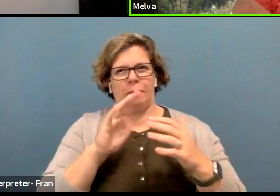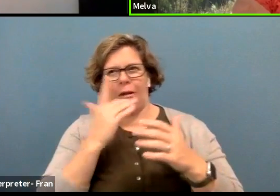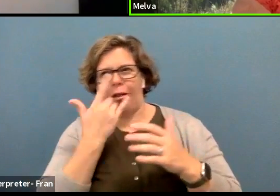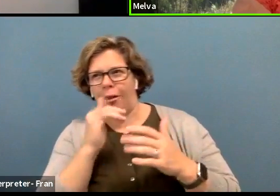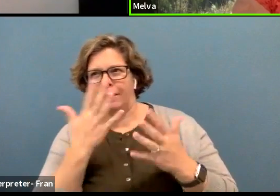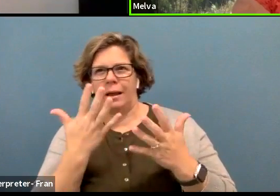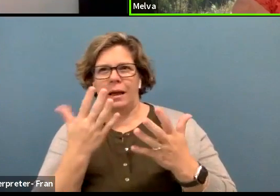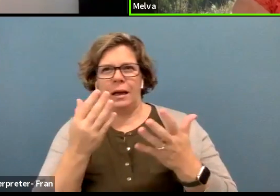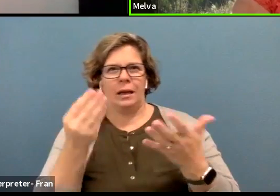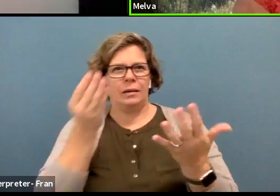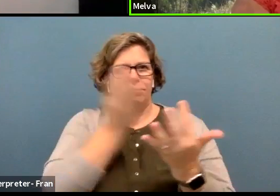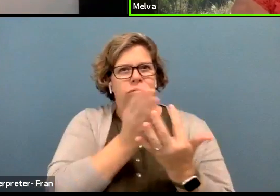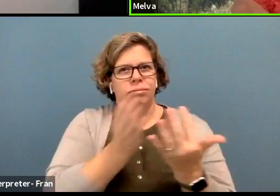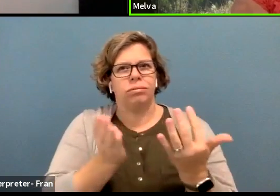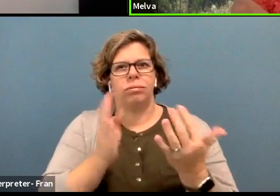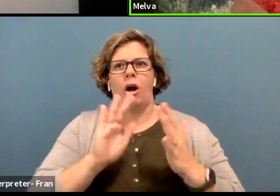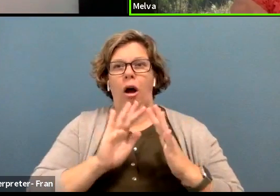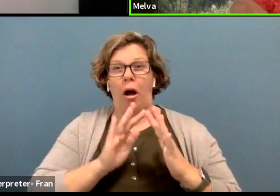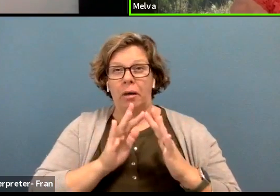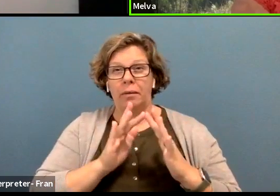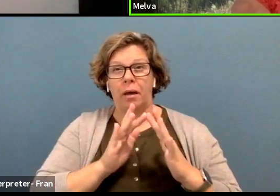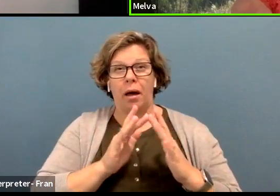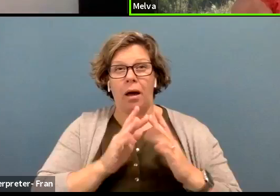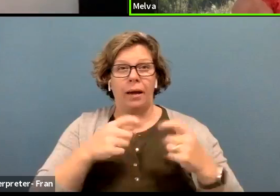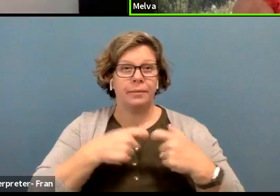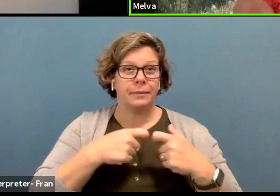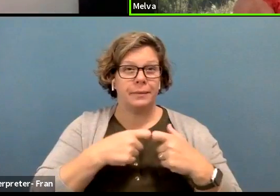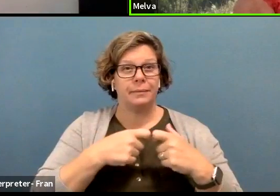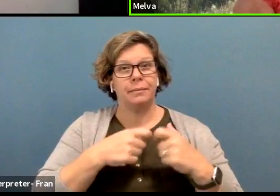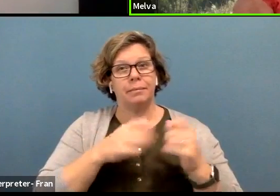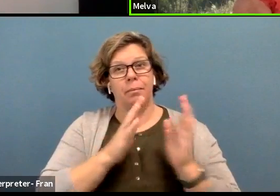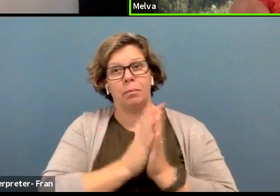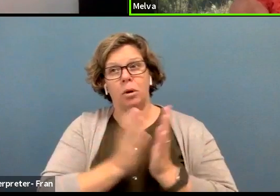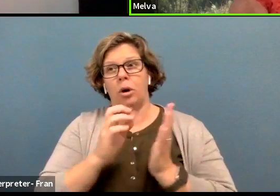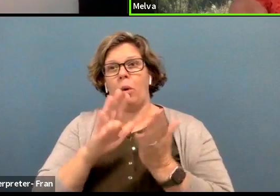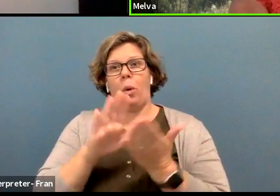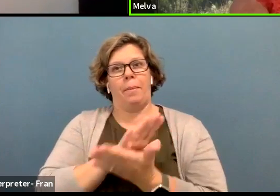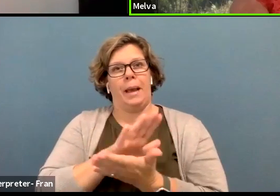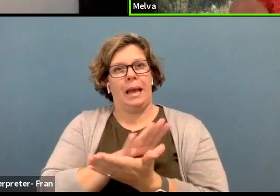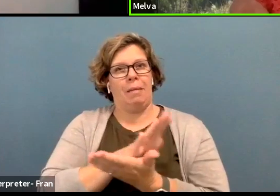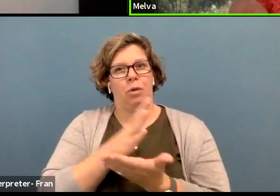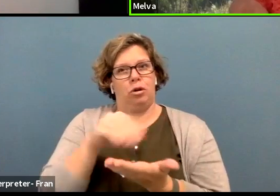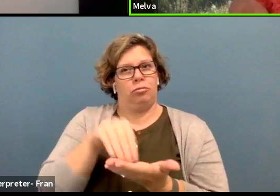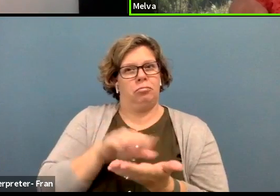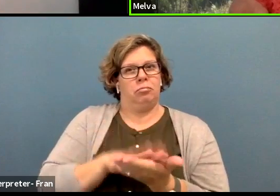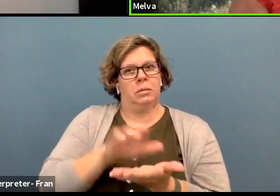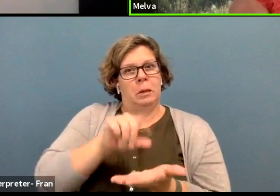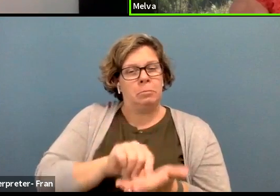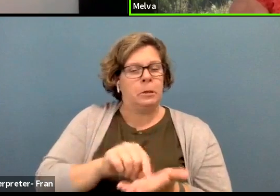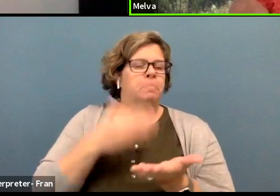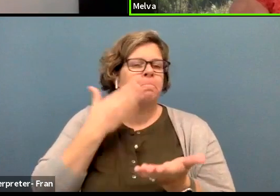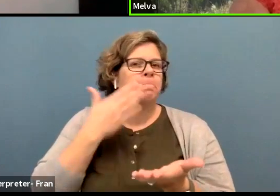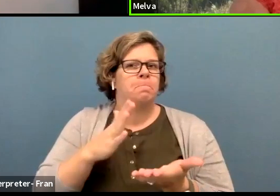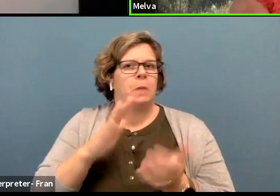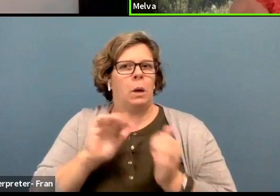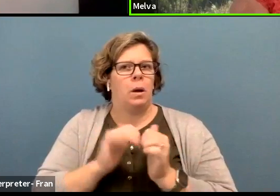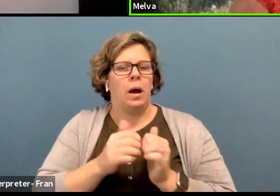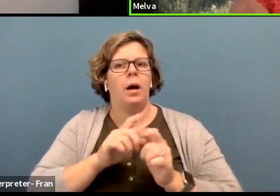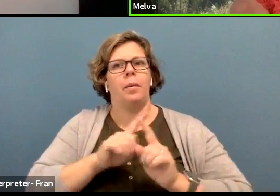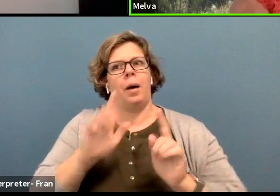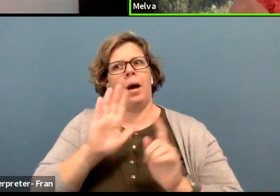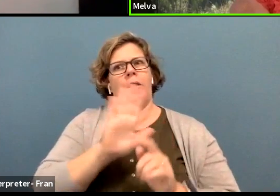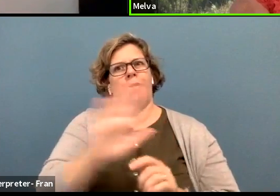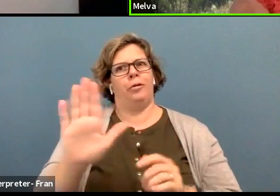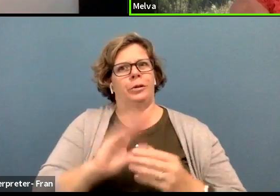do it online or just on paper, but these stories are going to be told. And even